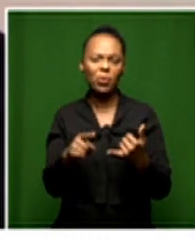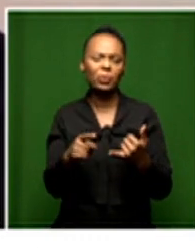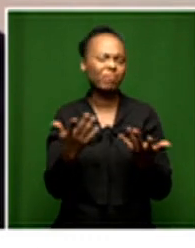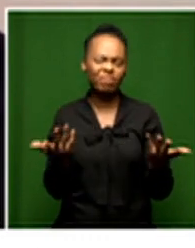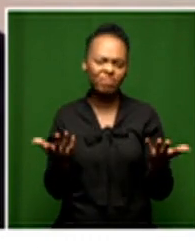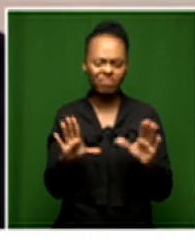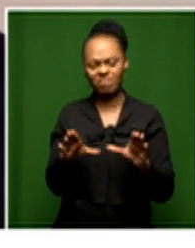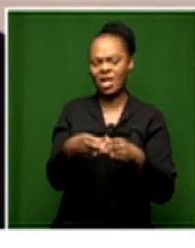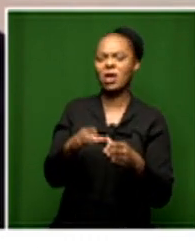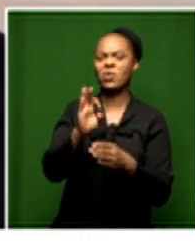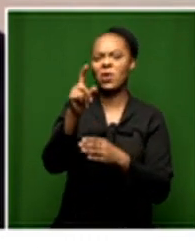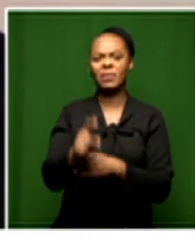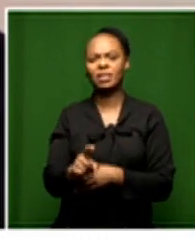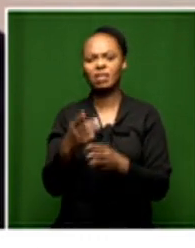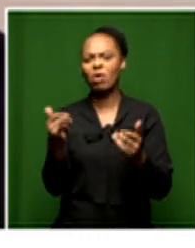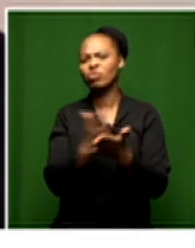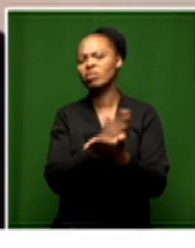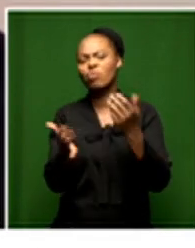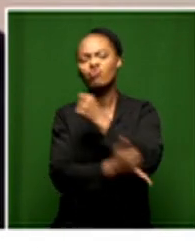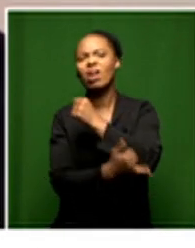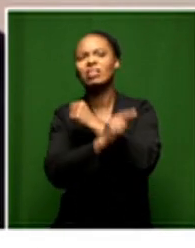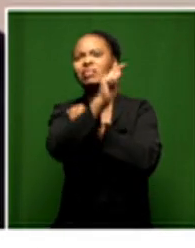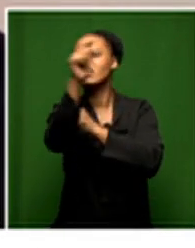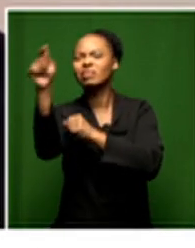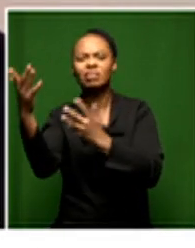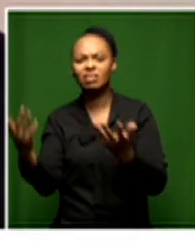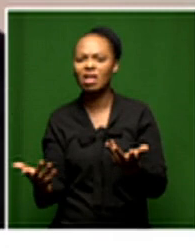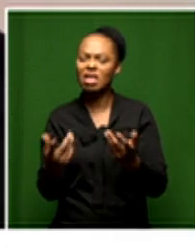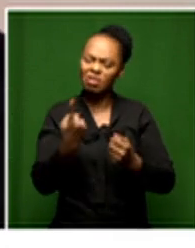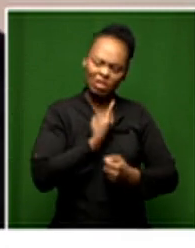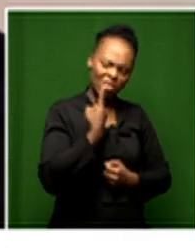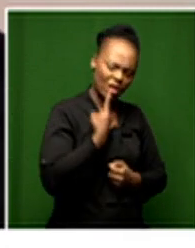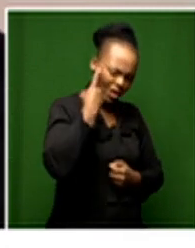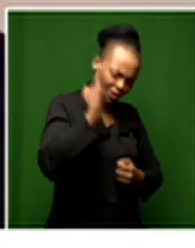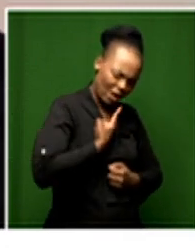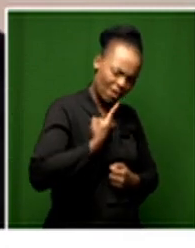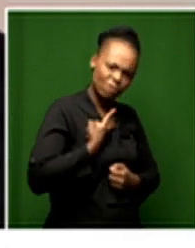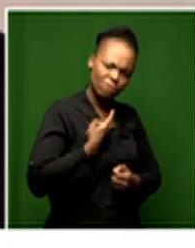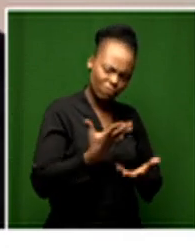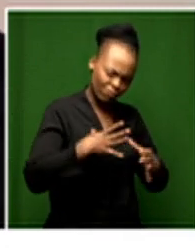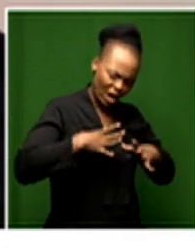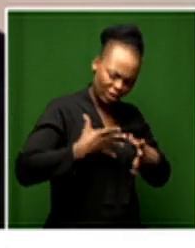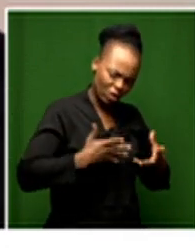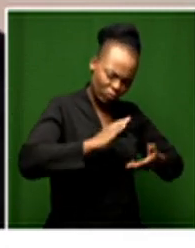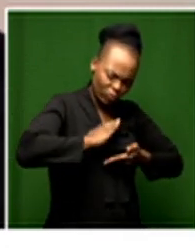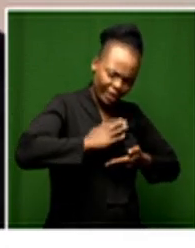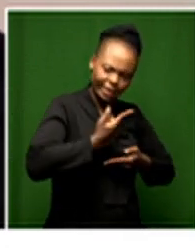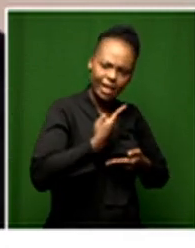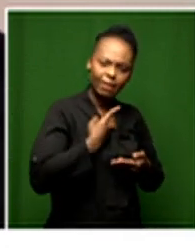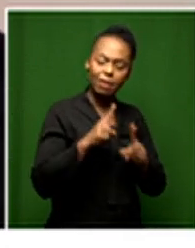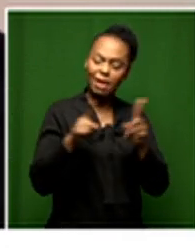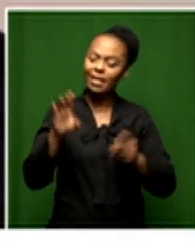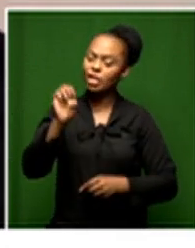it does seem very much that some countries are all for themselves. And the EU, however,